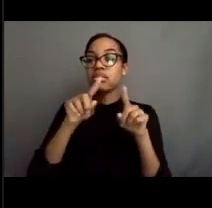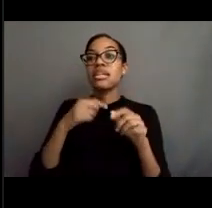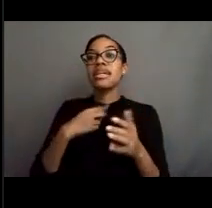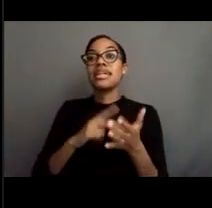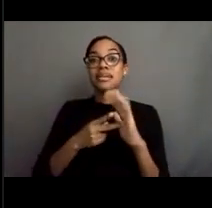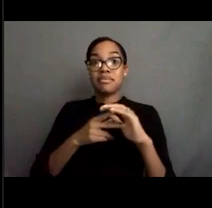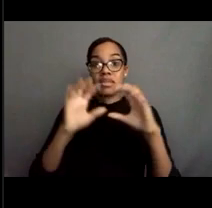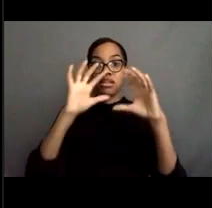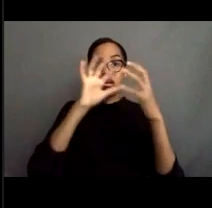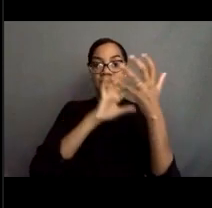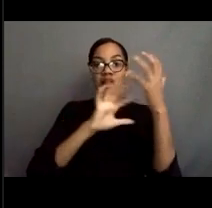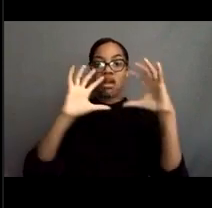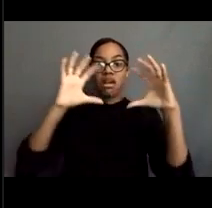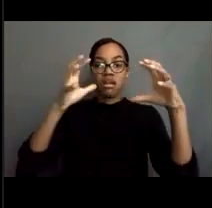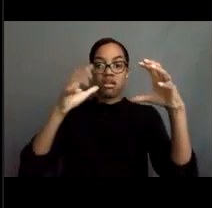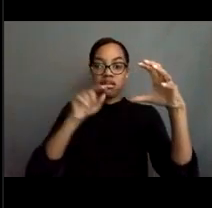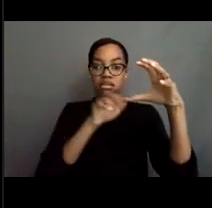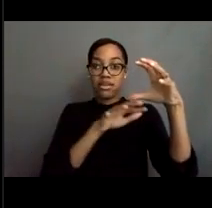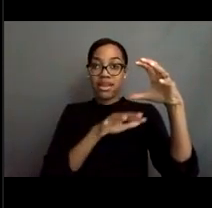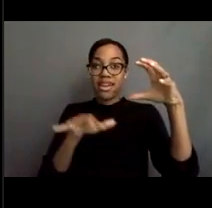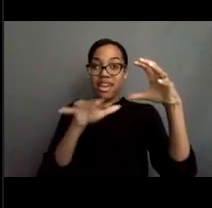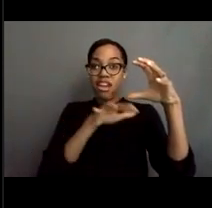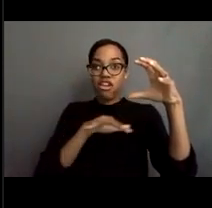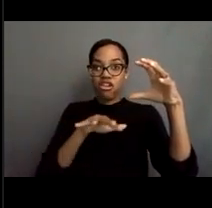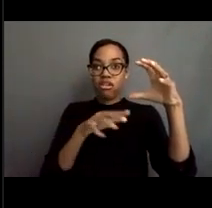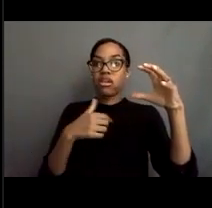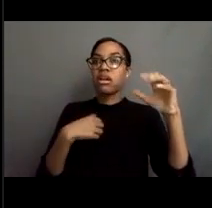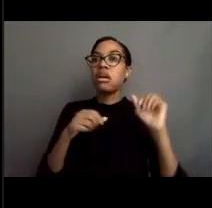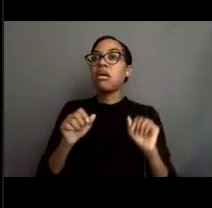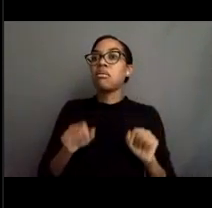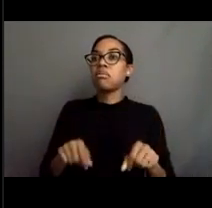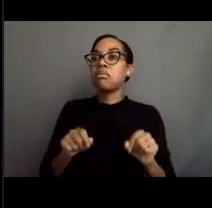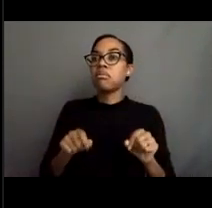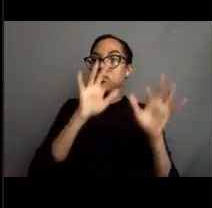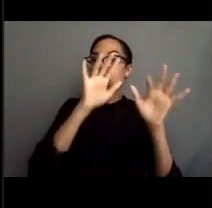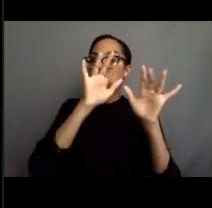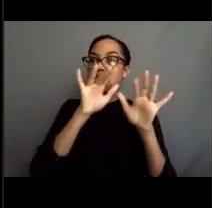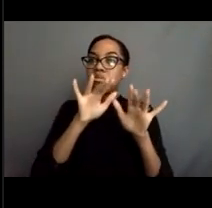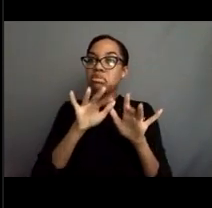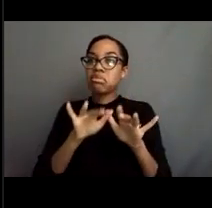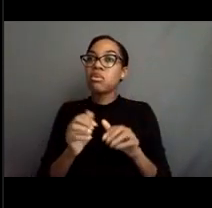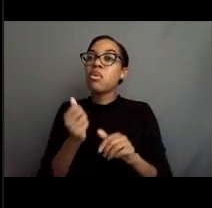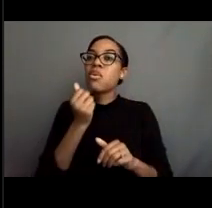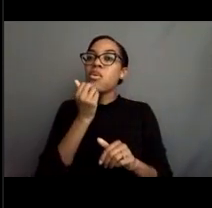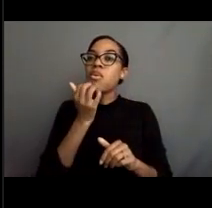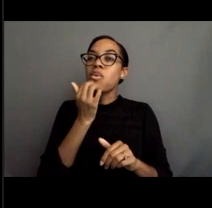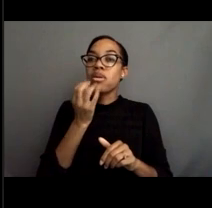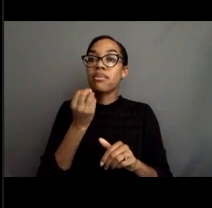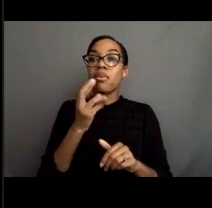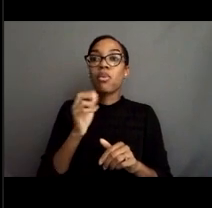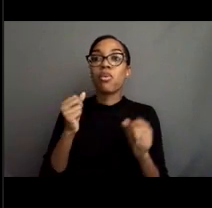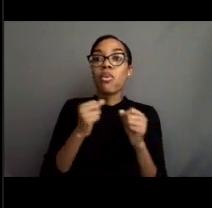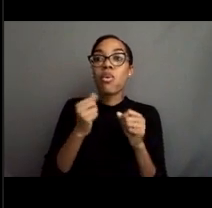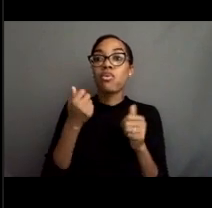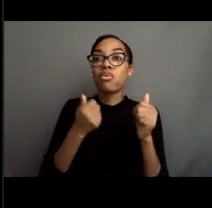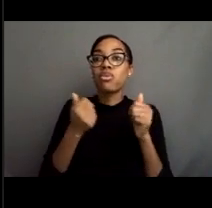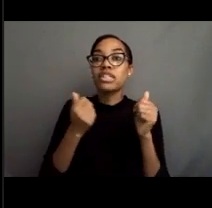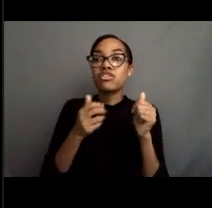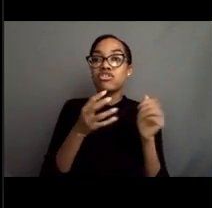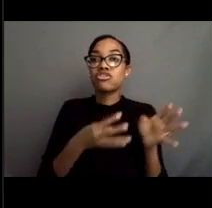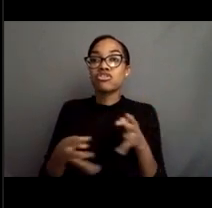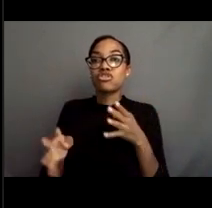where the snow can make it all the way to the ground? Or is there just enough warm air in the atmosphere that as the snow